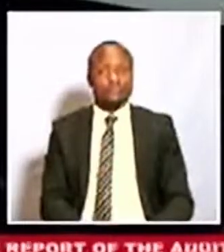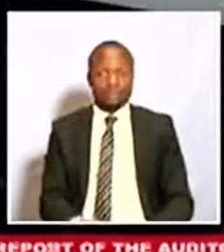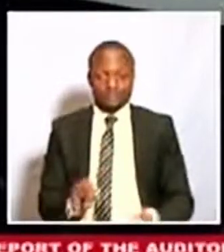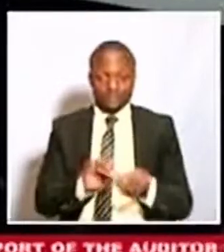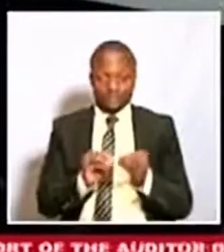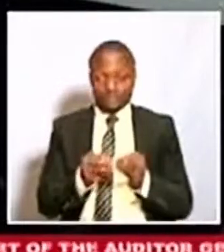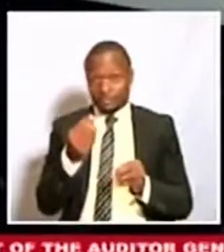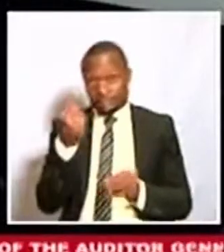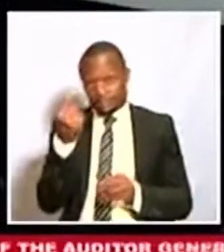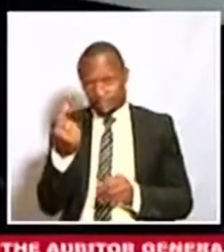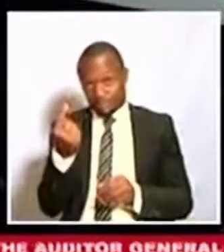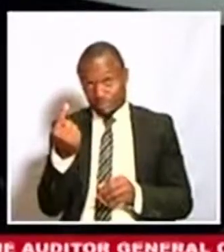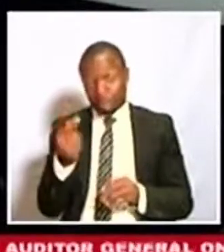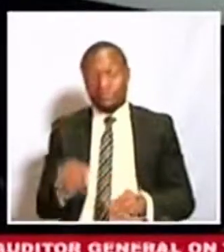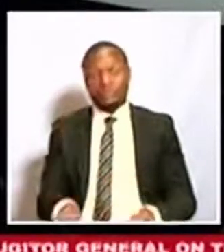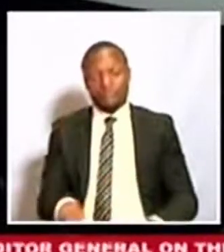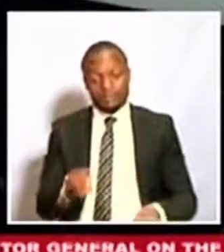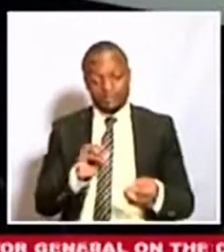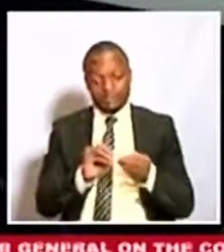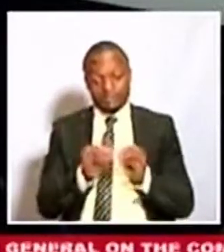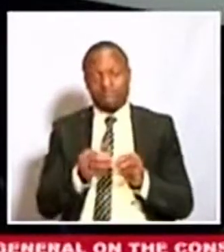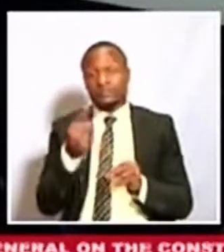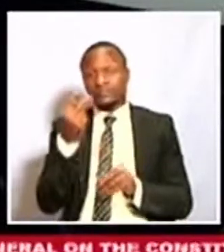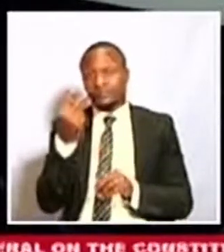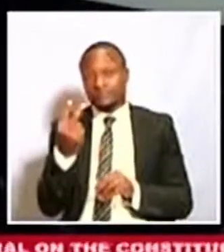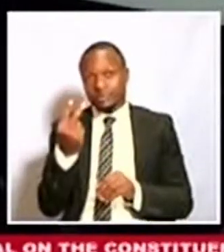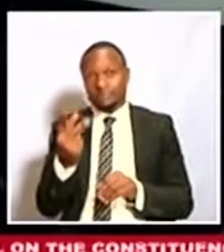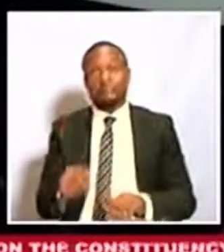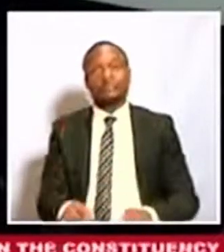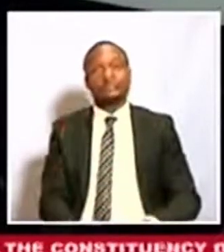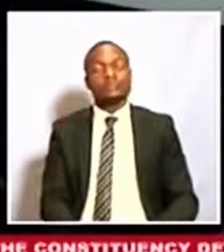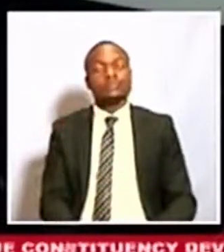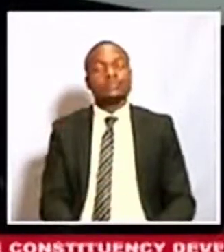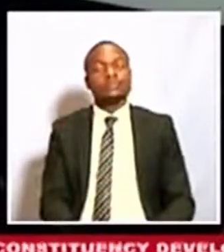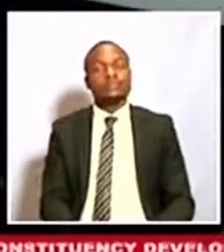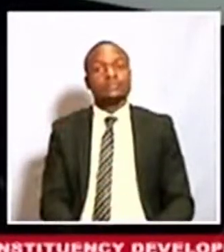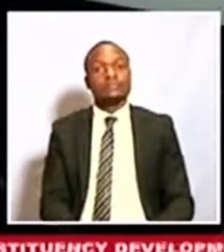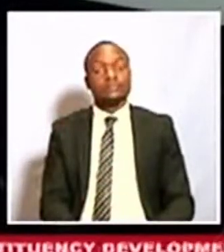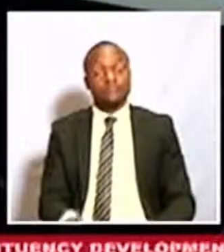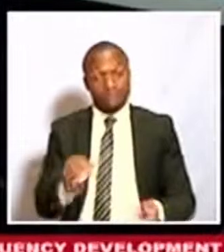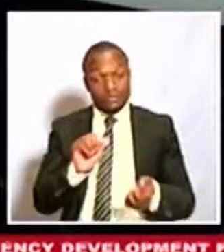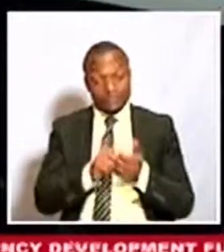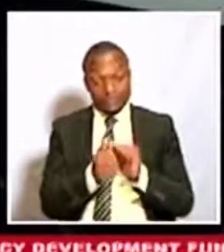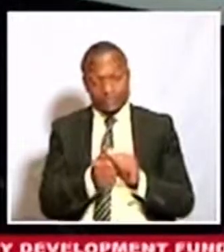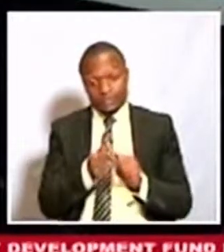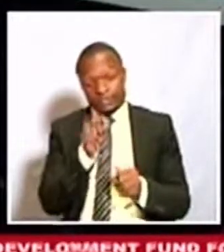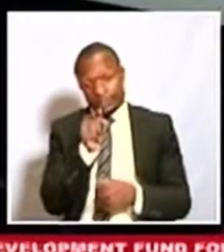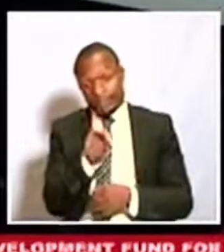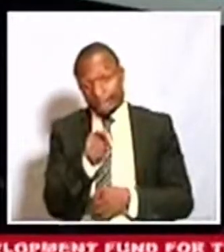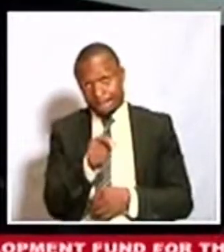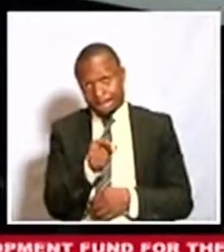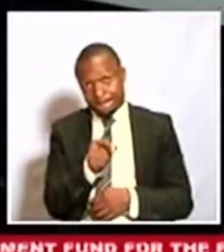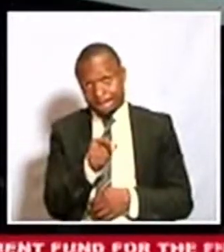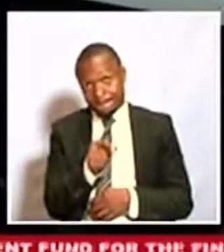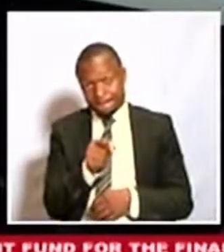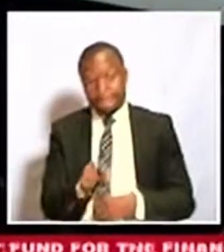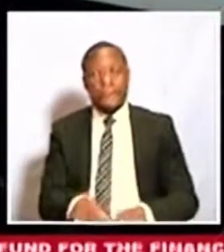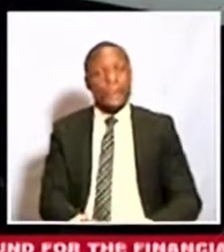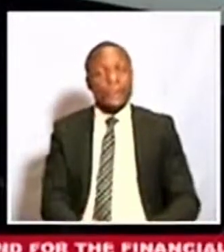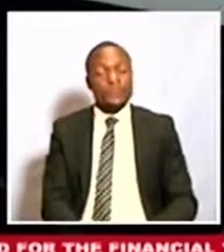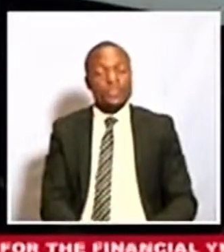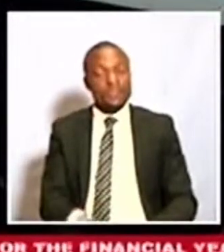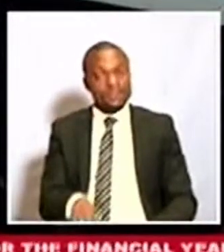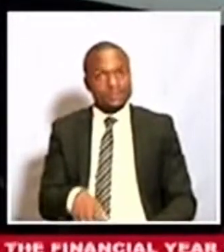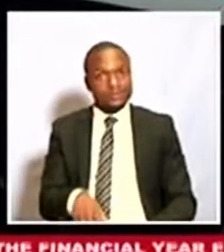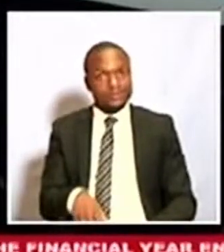one. Number two, the query which is there is that